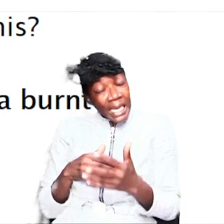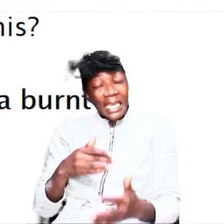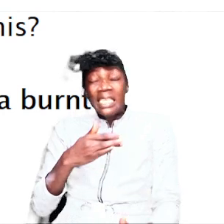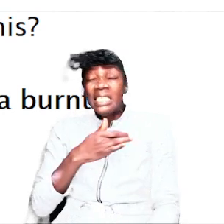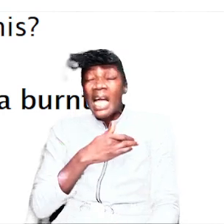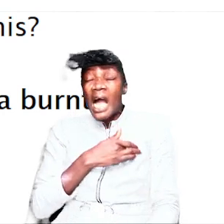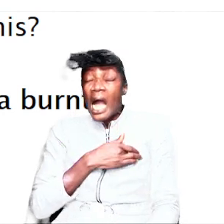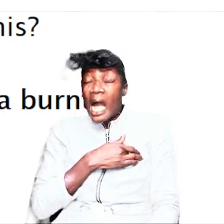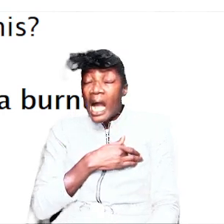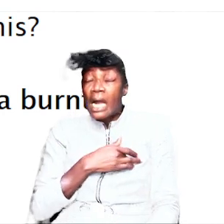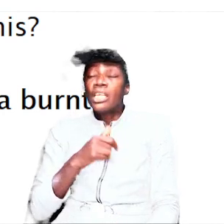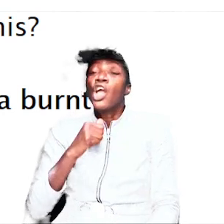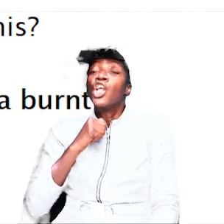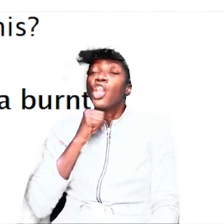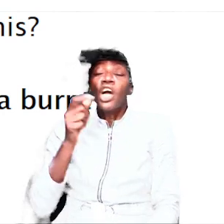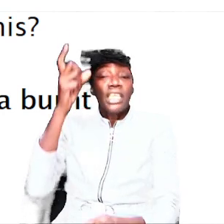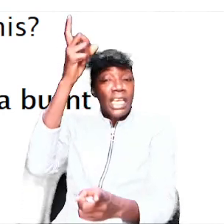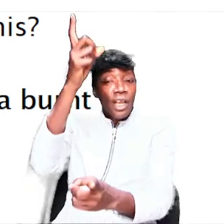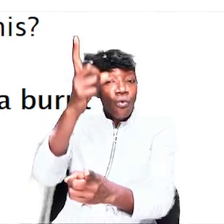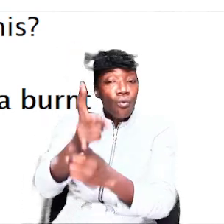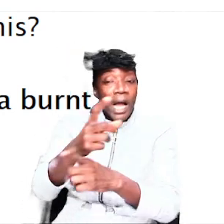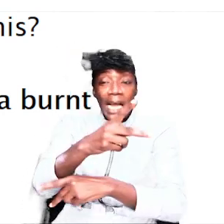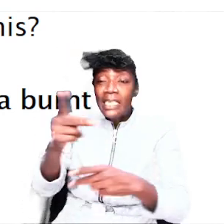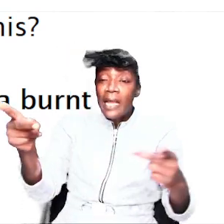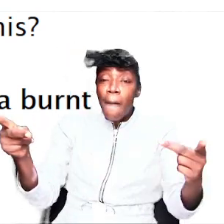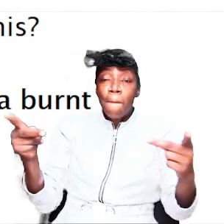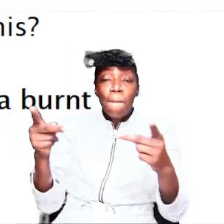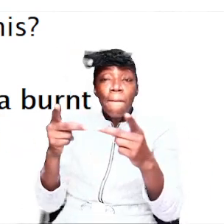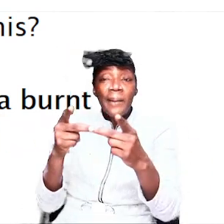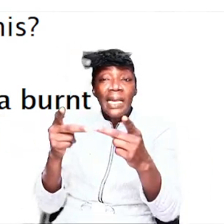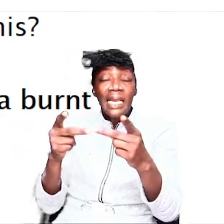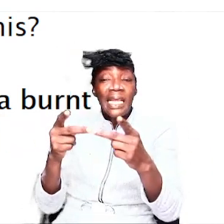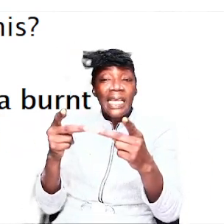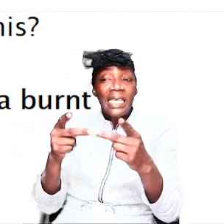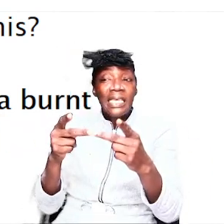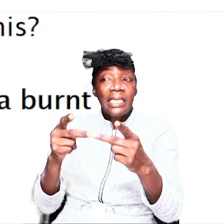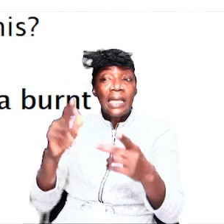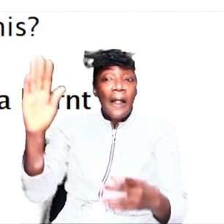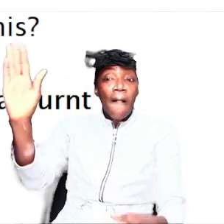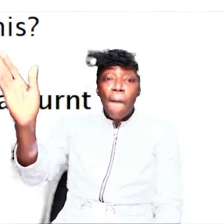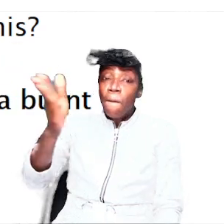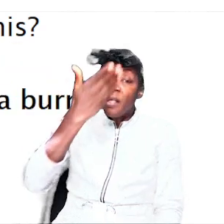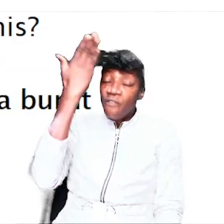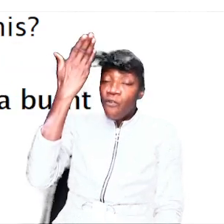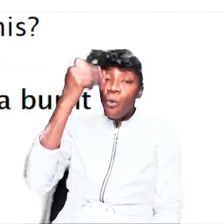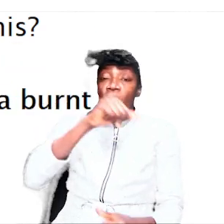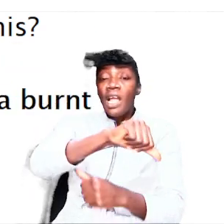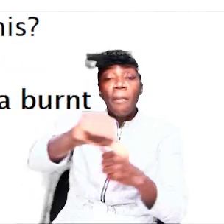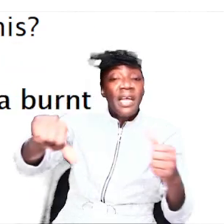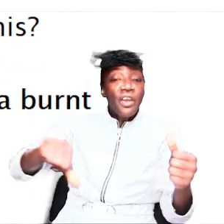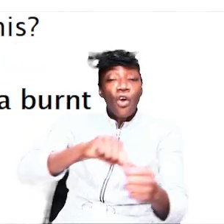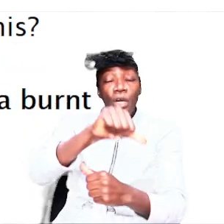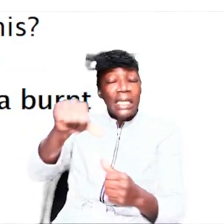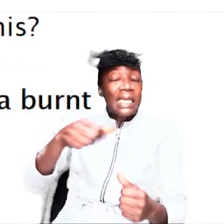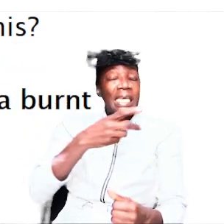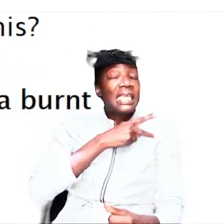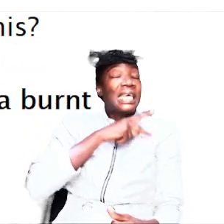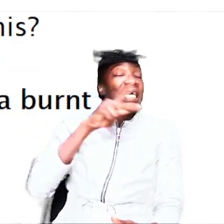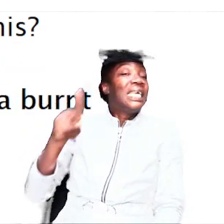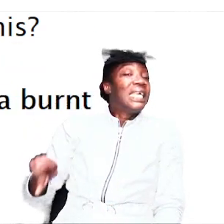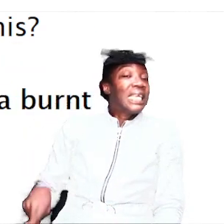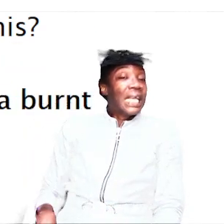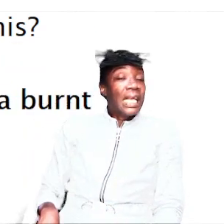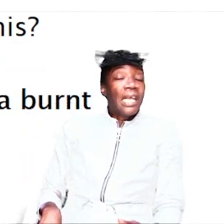heart was not in the right place. His heart was in the right place before he was anointed king.